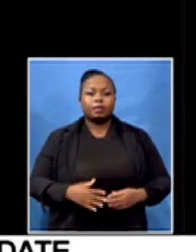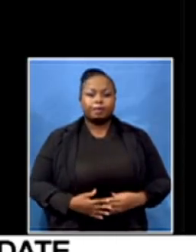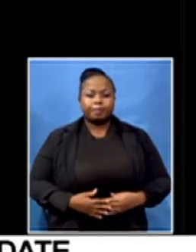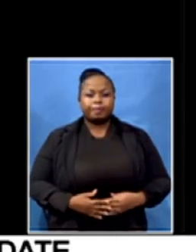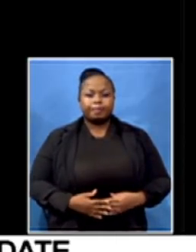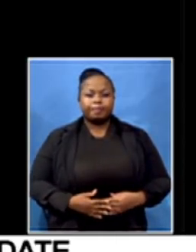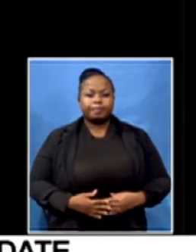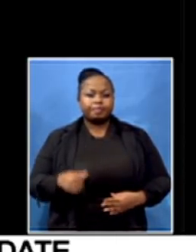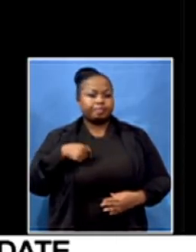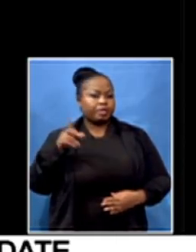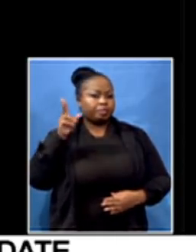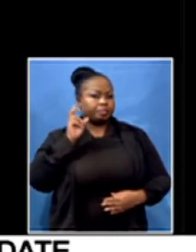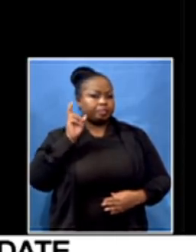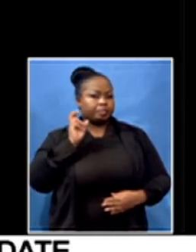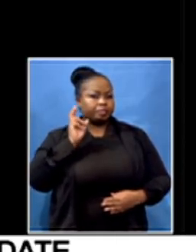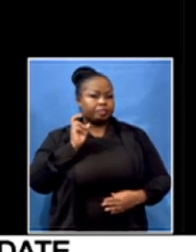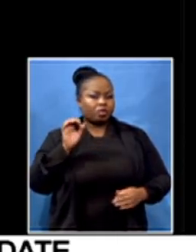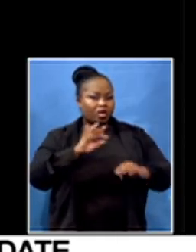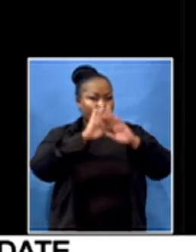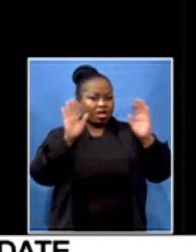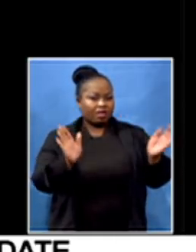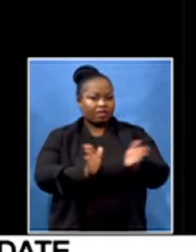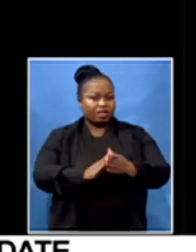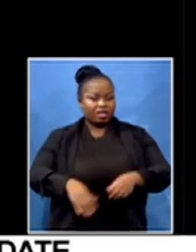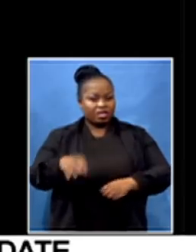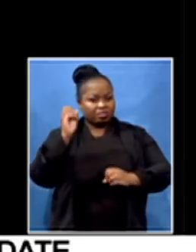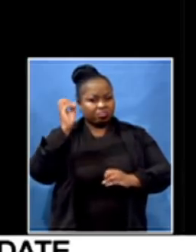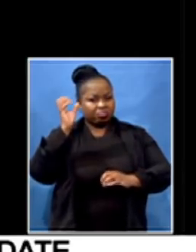I was listening to everything that was mentioned today, and